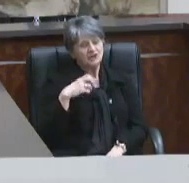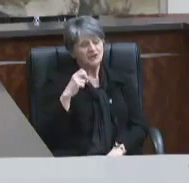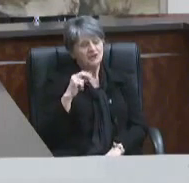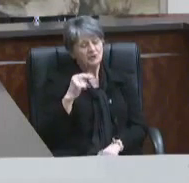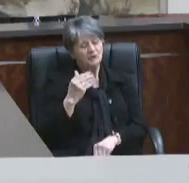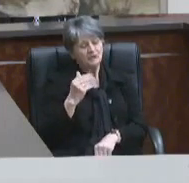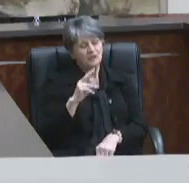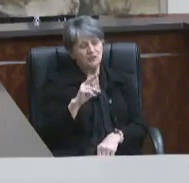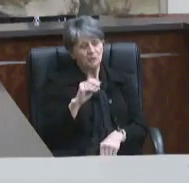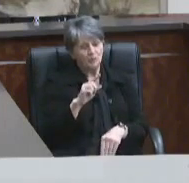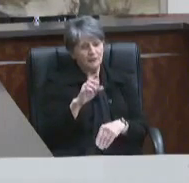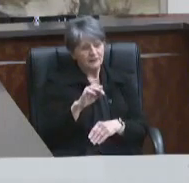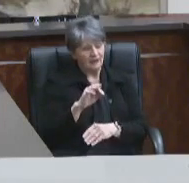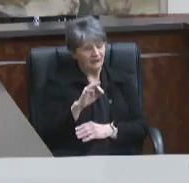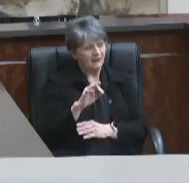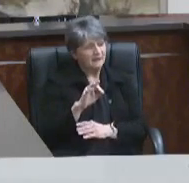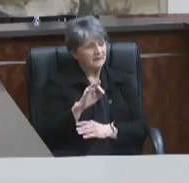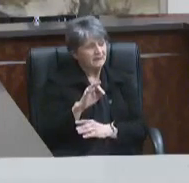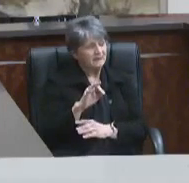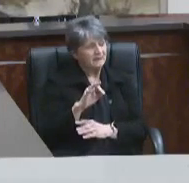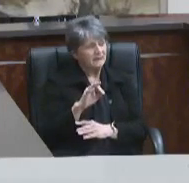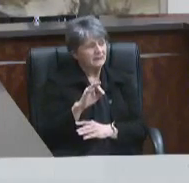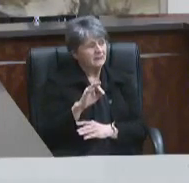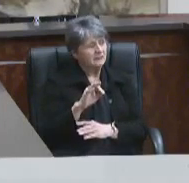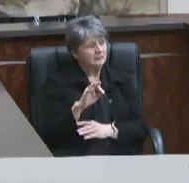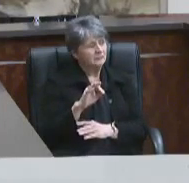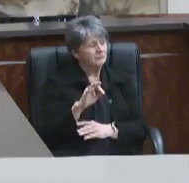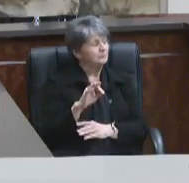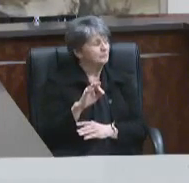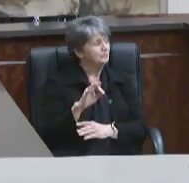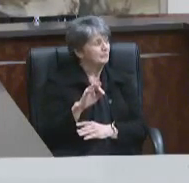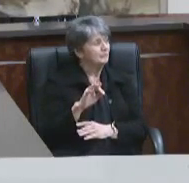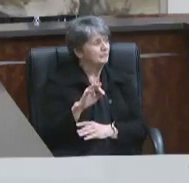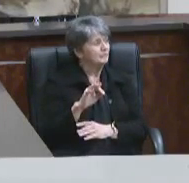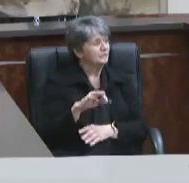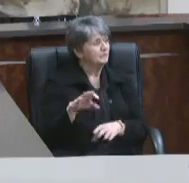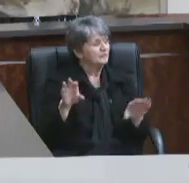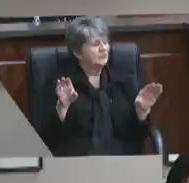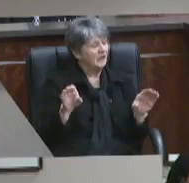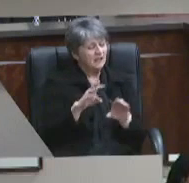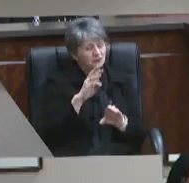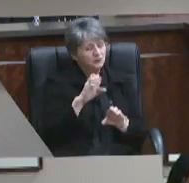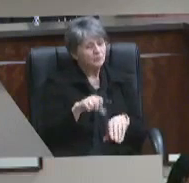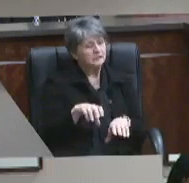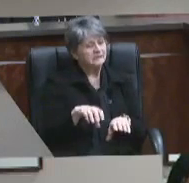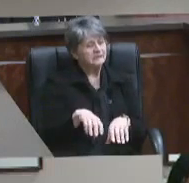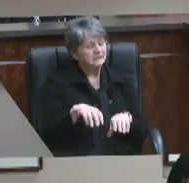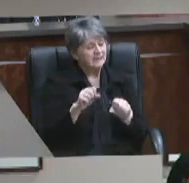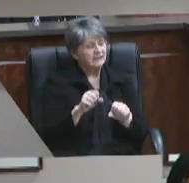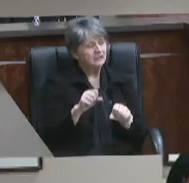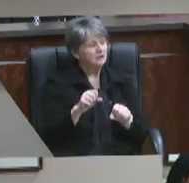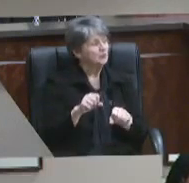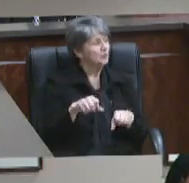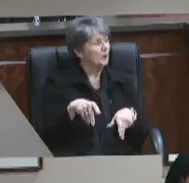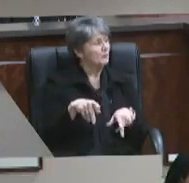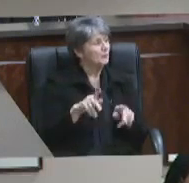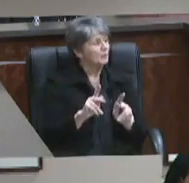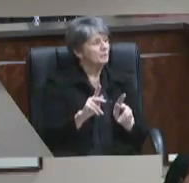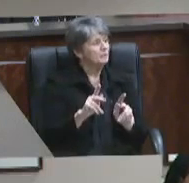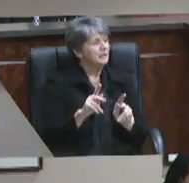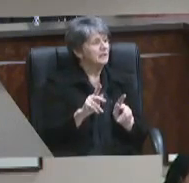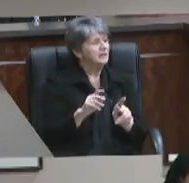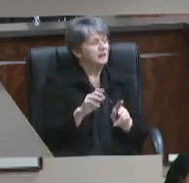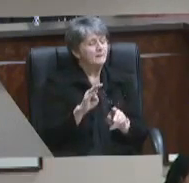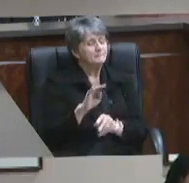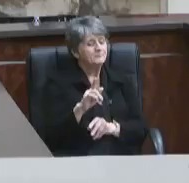following action was taken on the subject zoning application to allow existing billboards to be converted to digital billboards. On motion